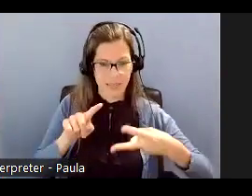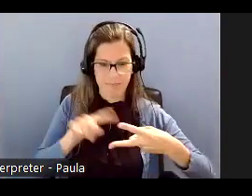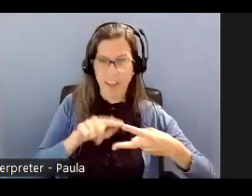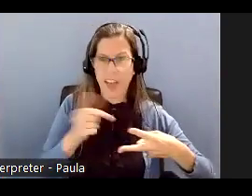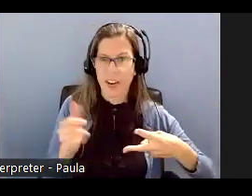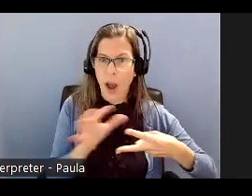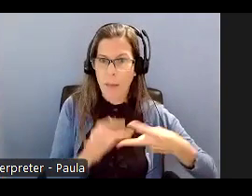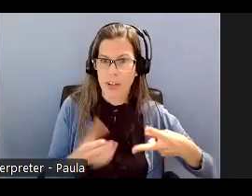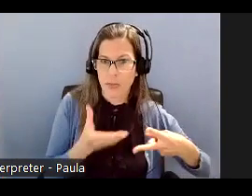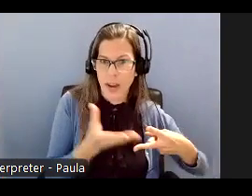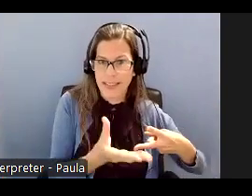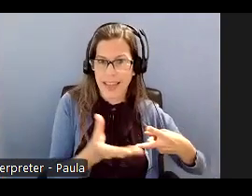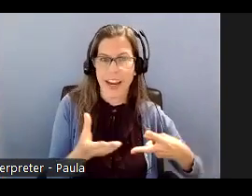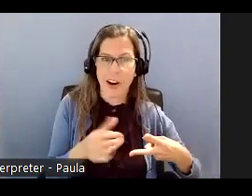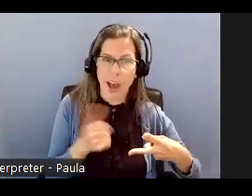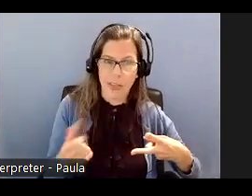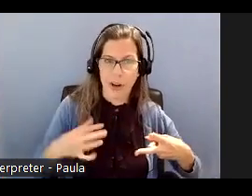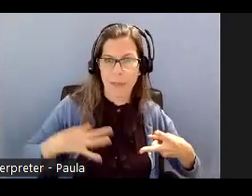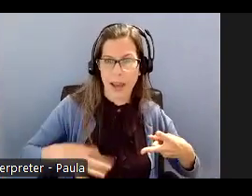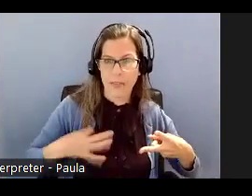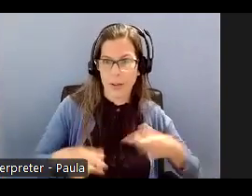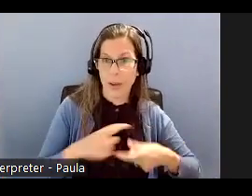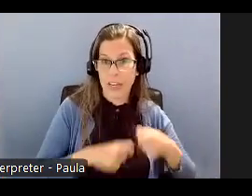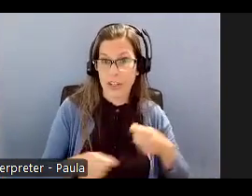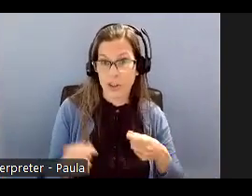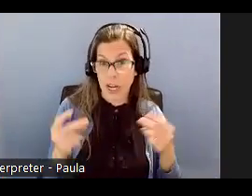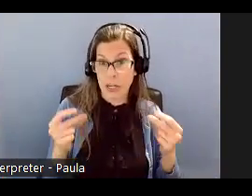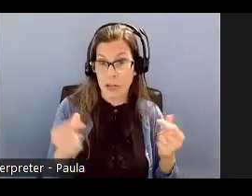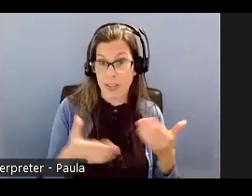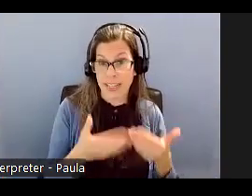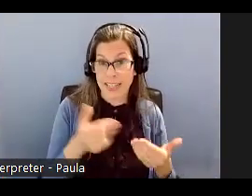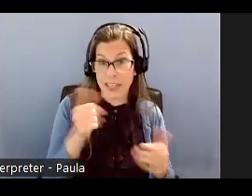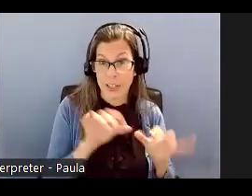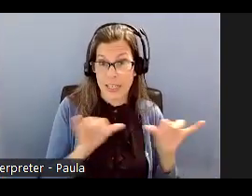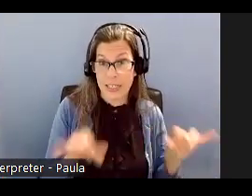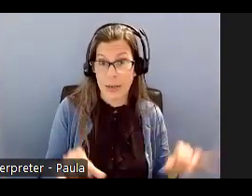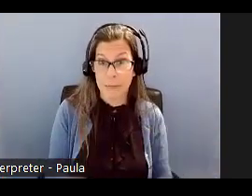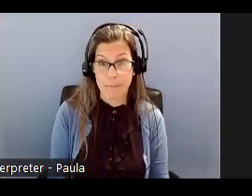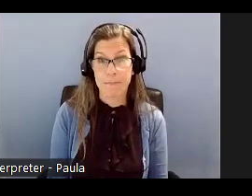look at other plan benefits through the exchange.